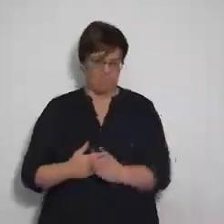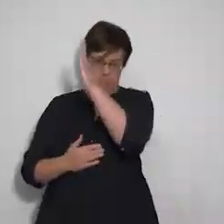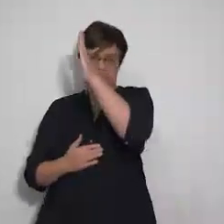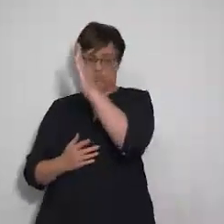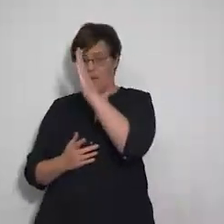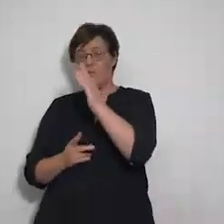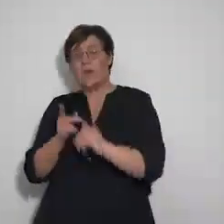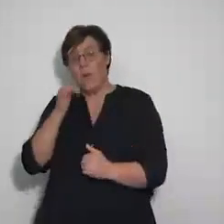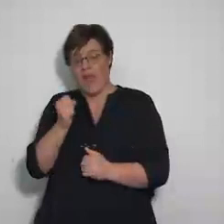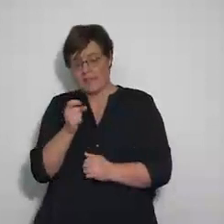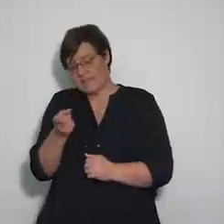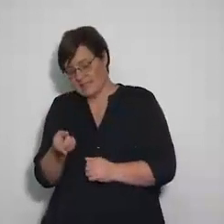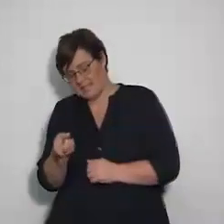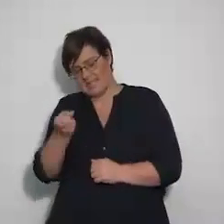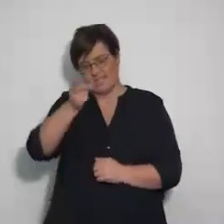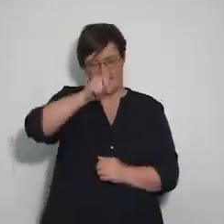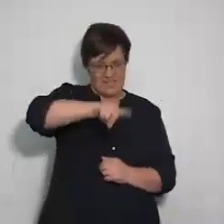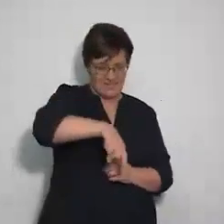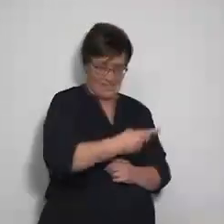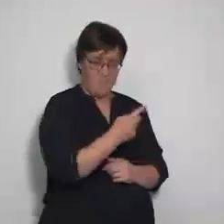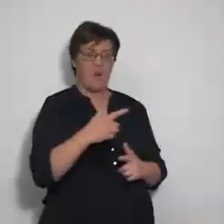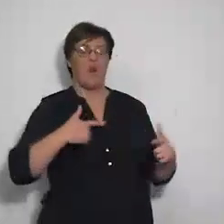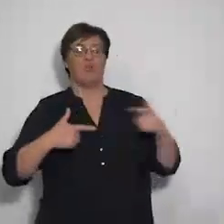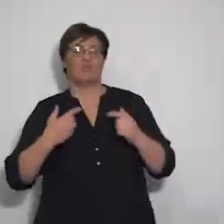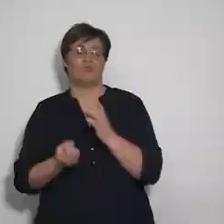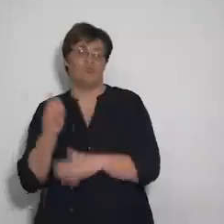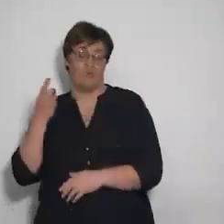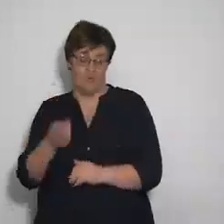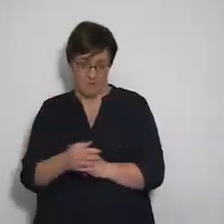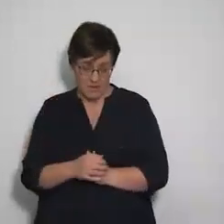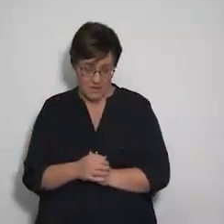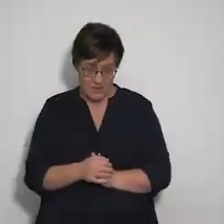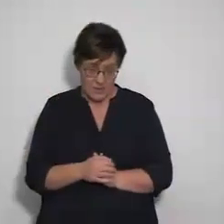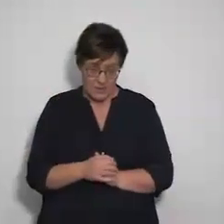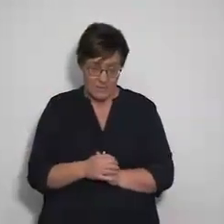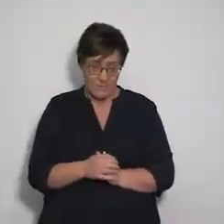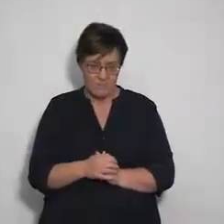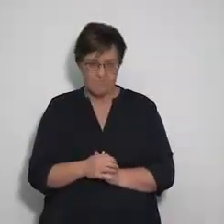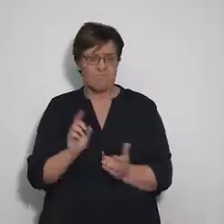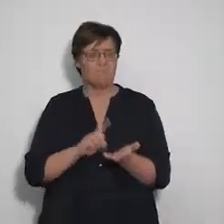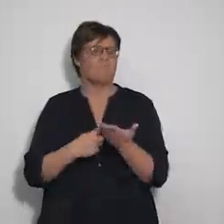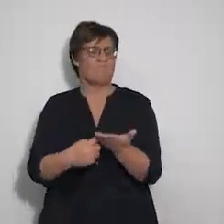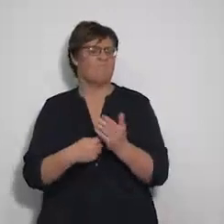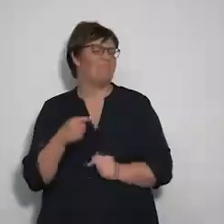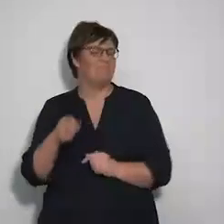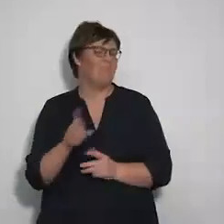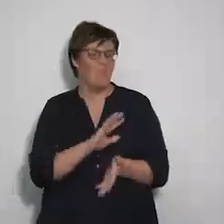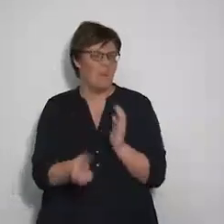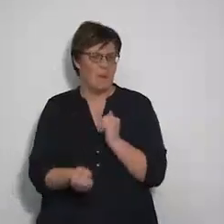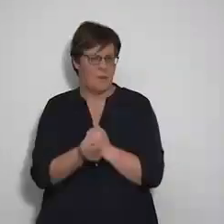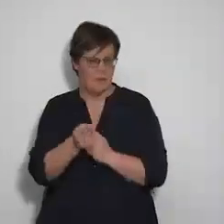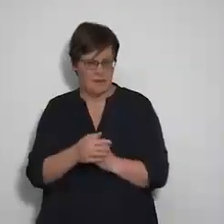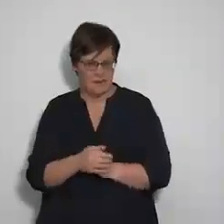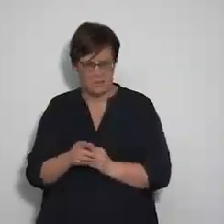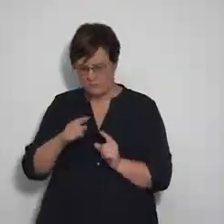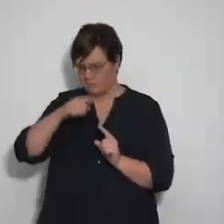shape. We call this logistic growth. Now, we need to discuss what is happening